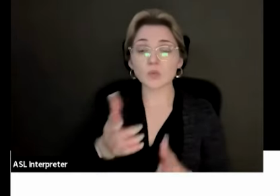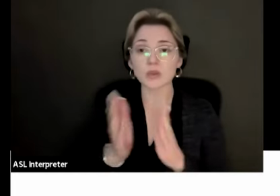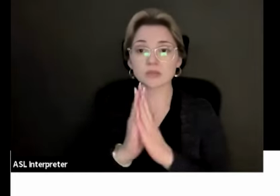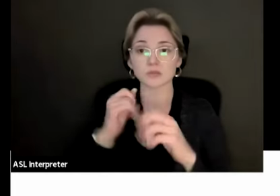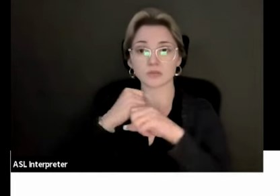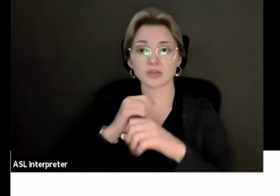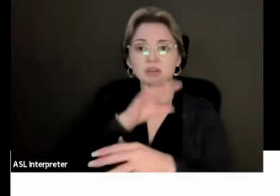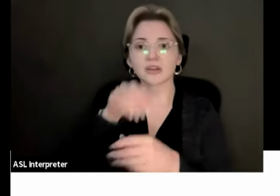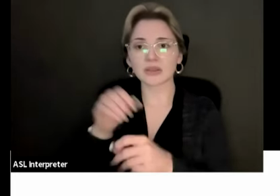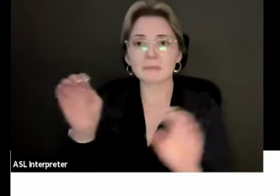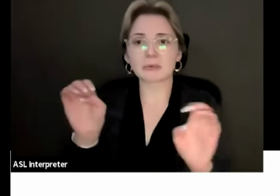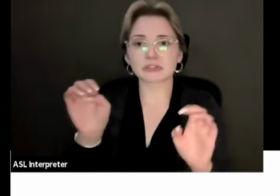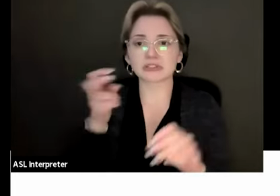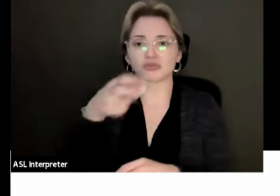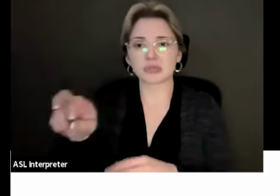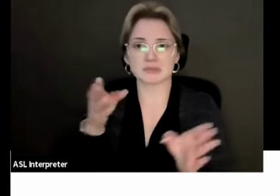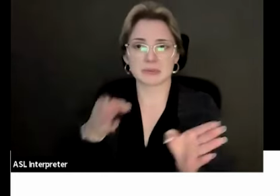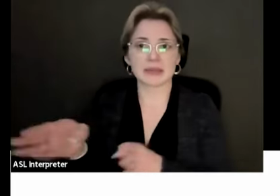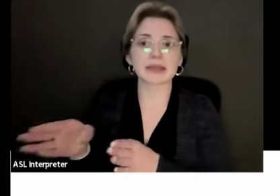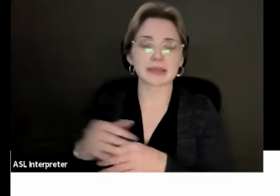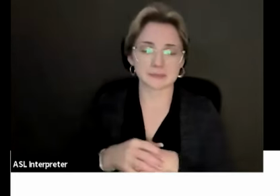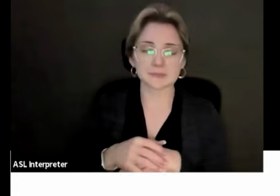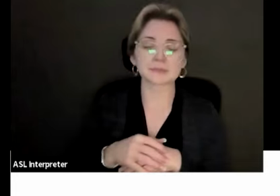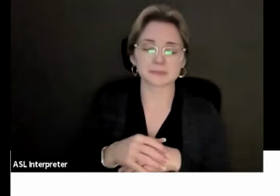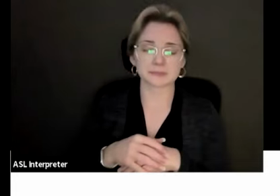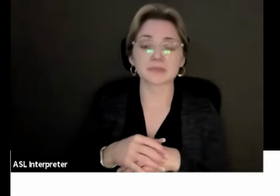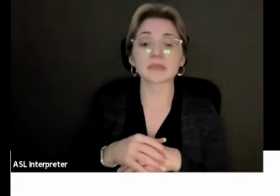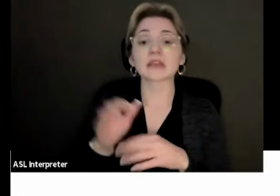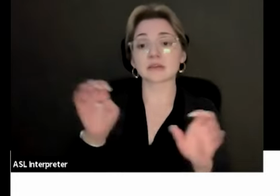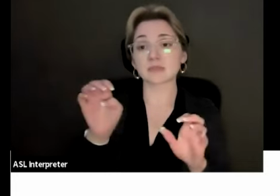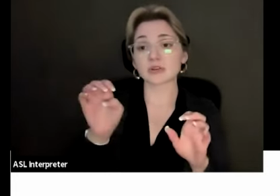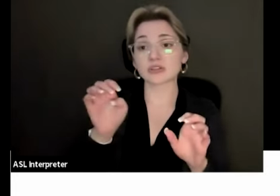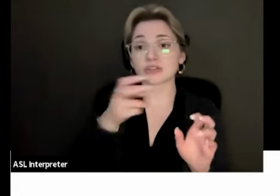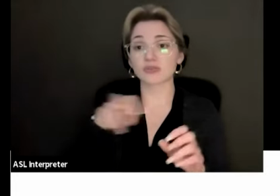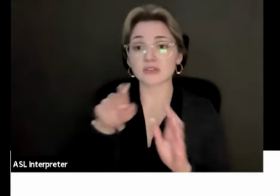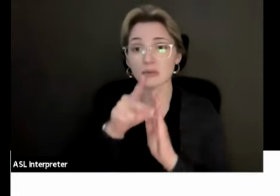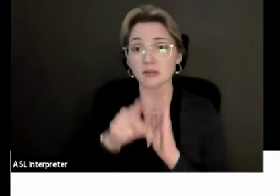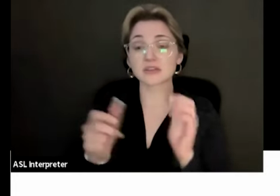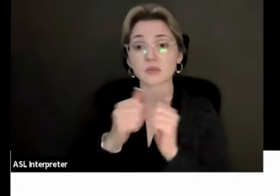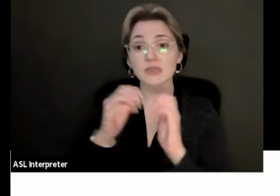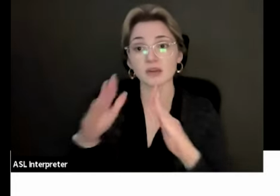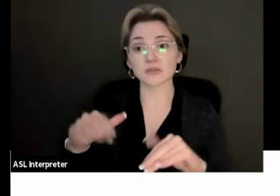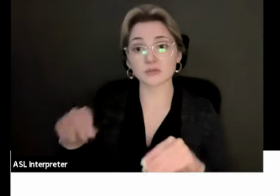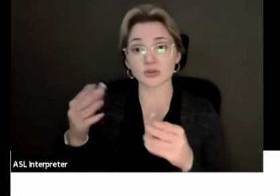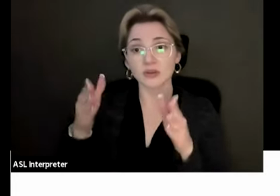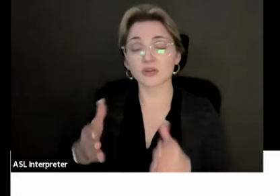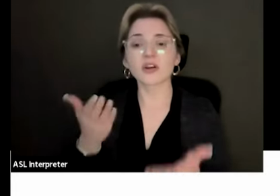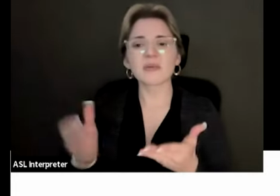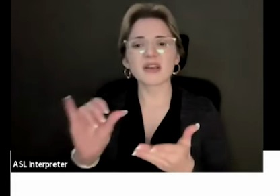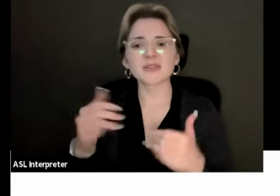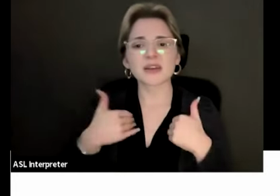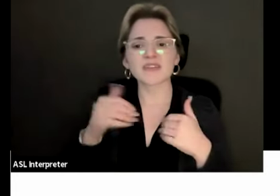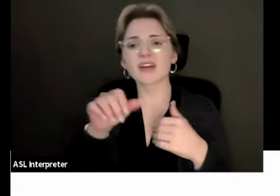an emergency transfer plan or emergency transfer. An emergency transfer policy with the housing provider may also have